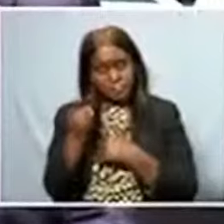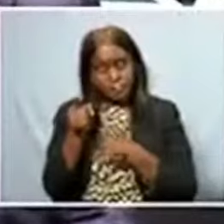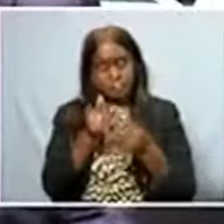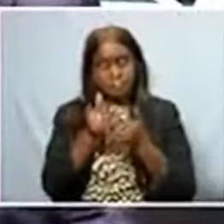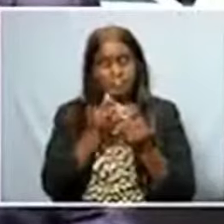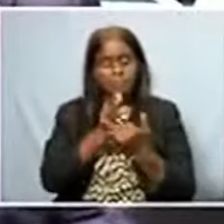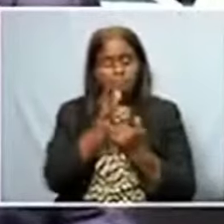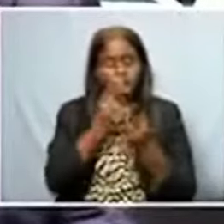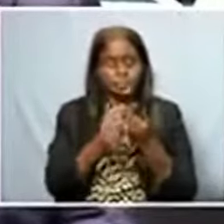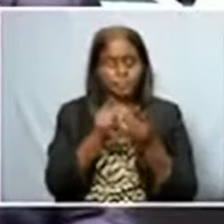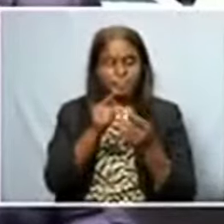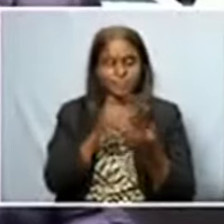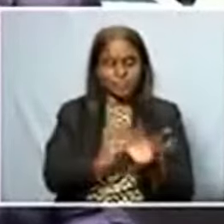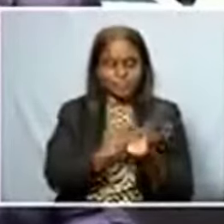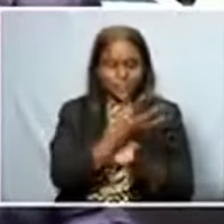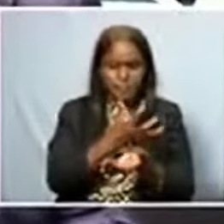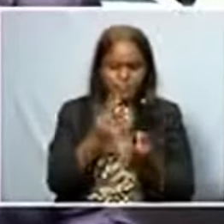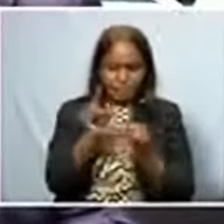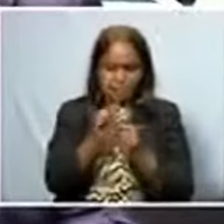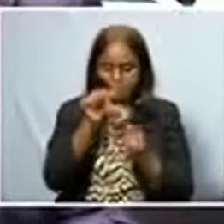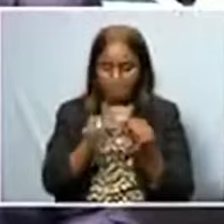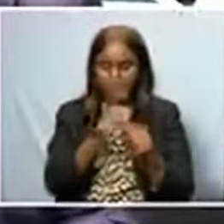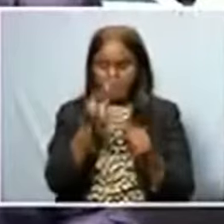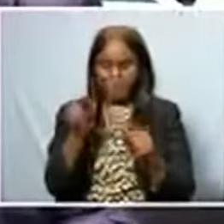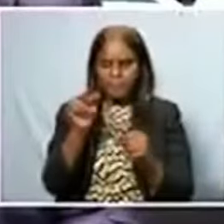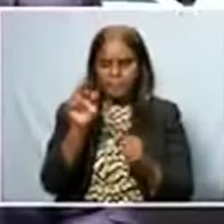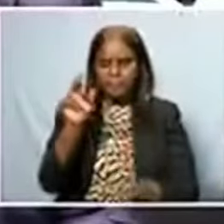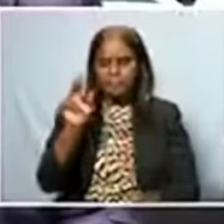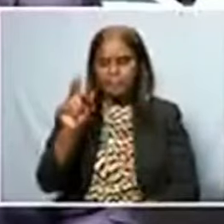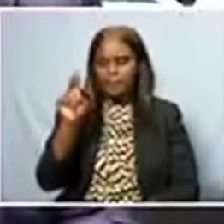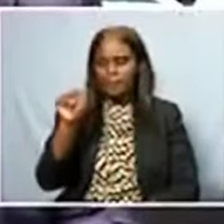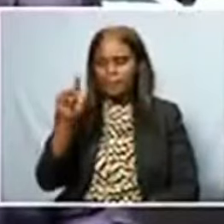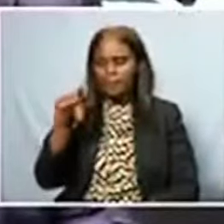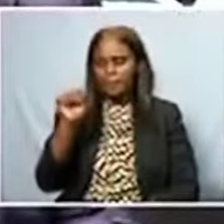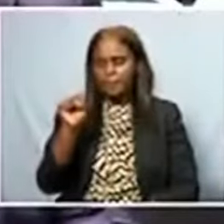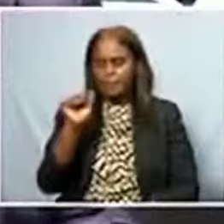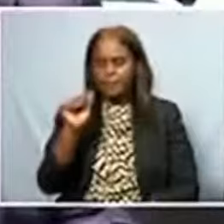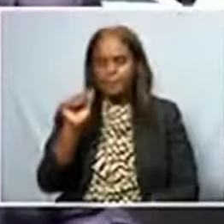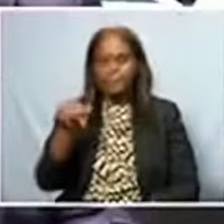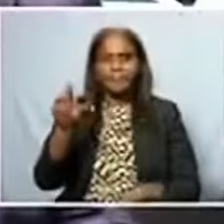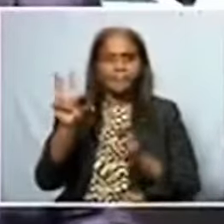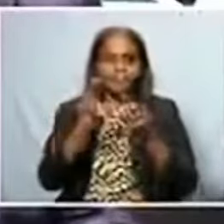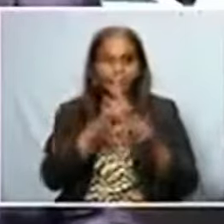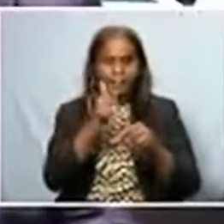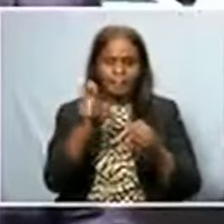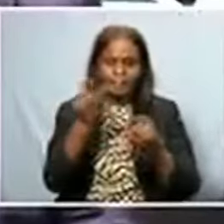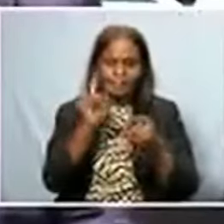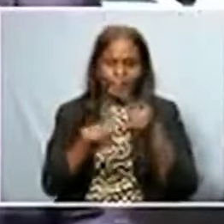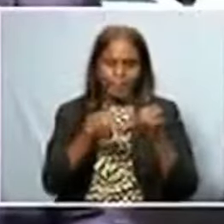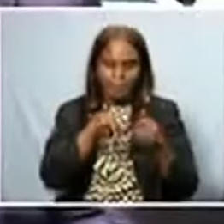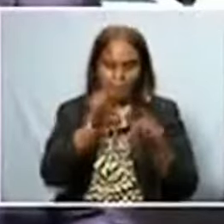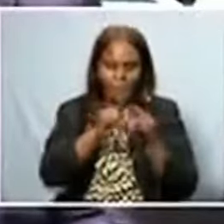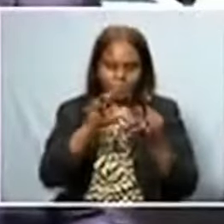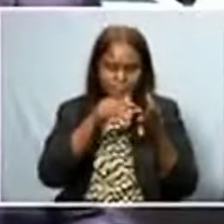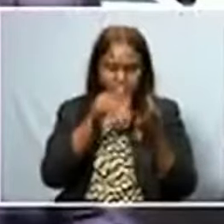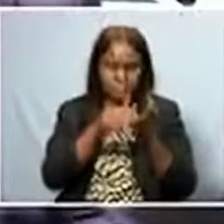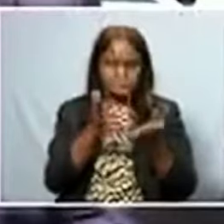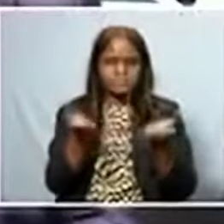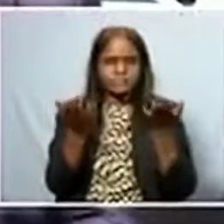through the devolution, and each one of the MPSs is supervising, other than at that central point,